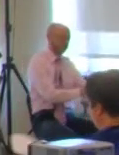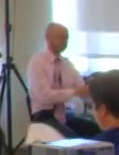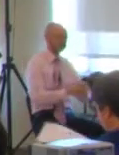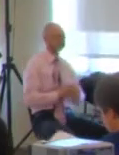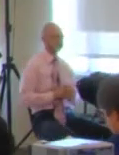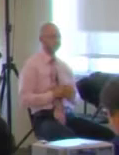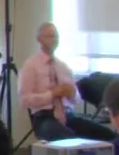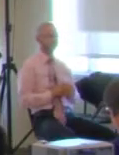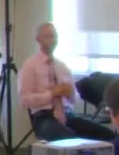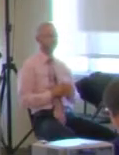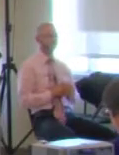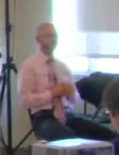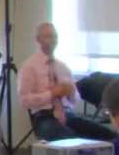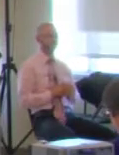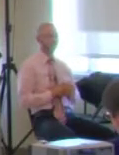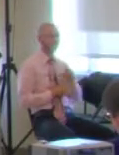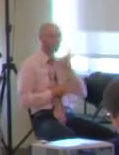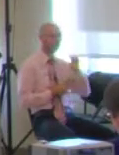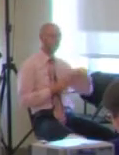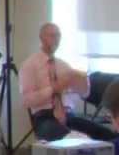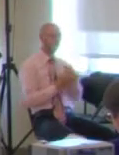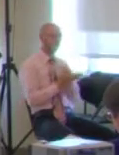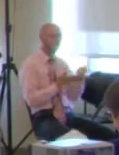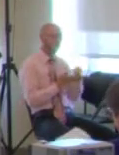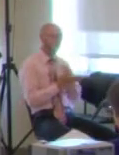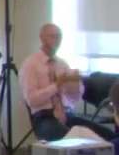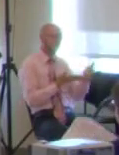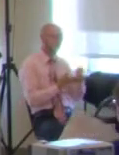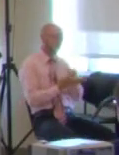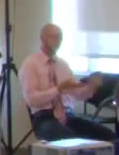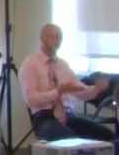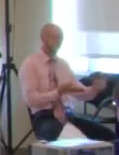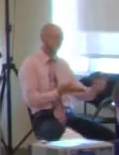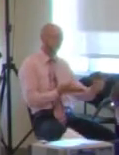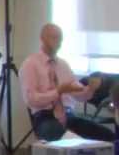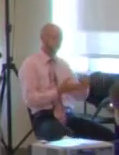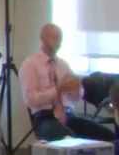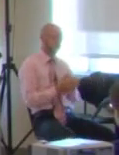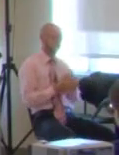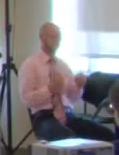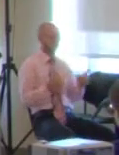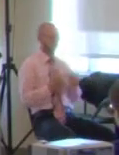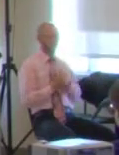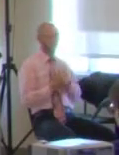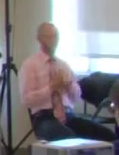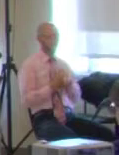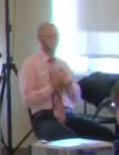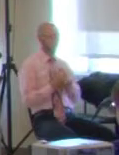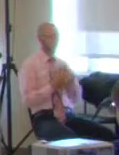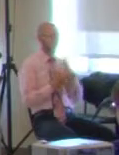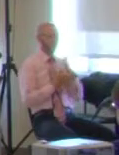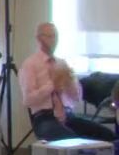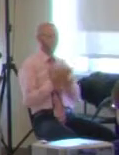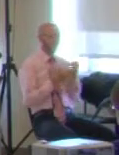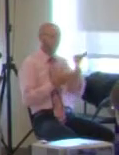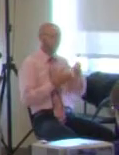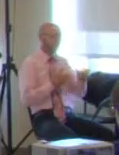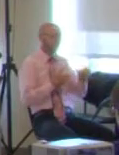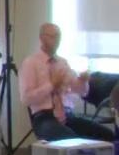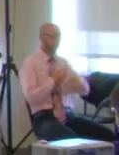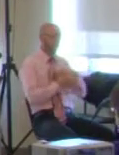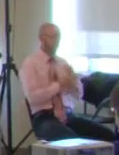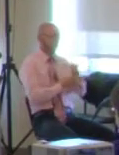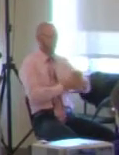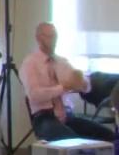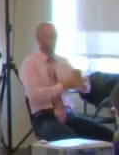plan. You're kind of working week by week. The first stage of any care plan is supportive and keeping